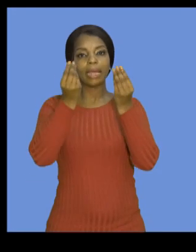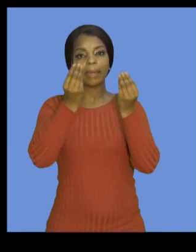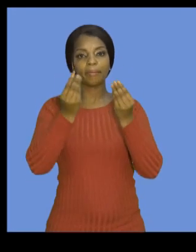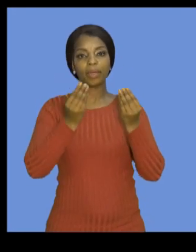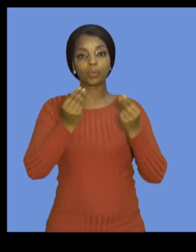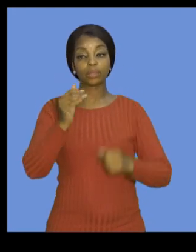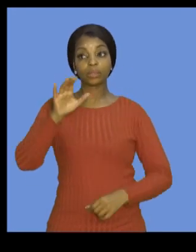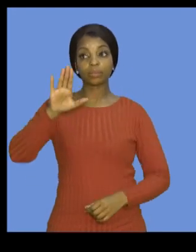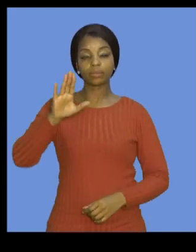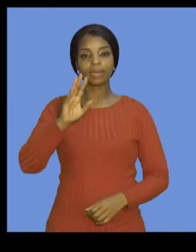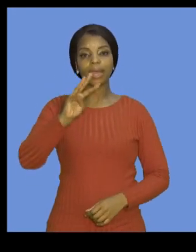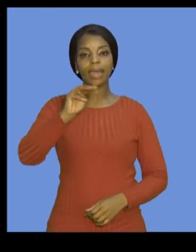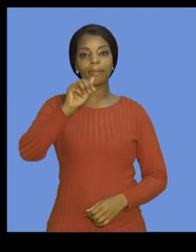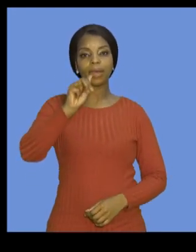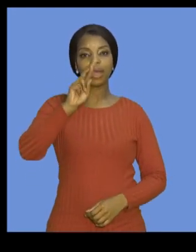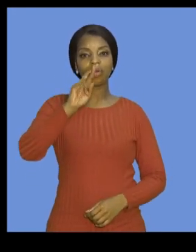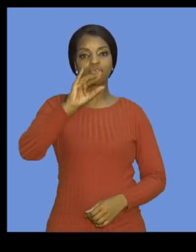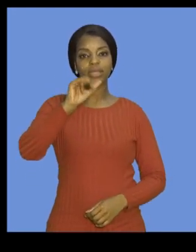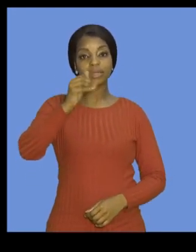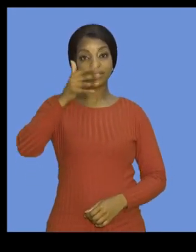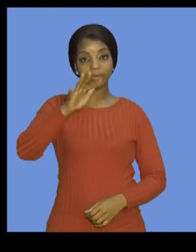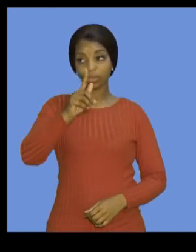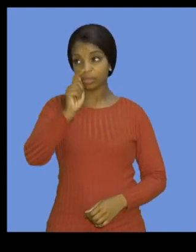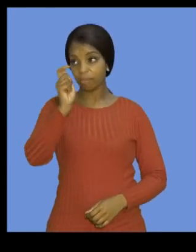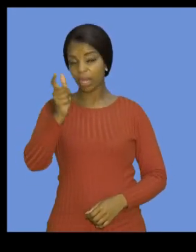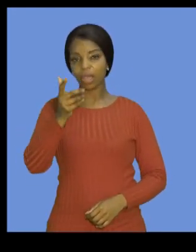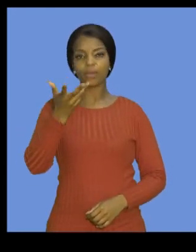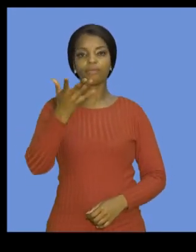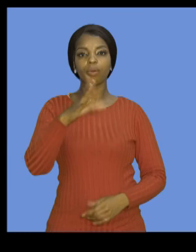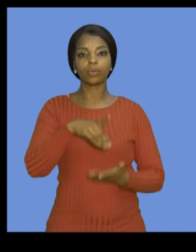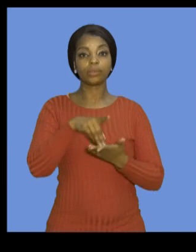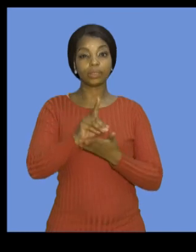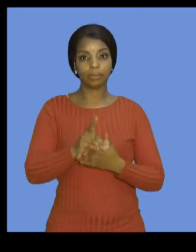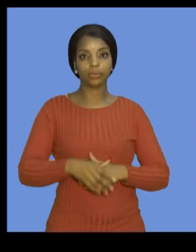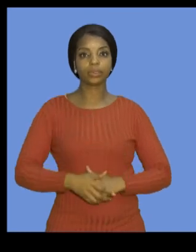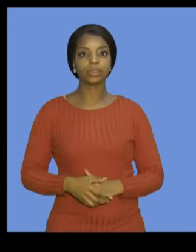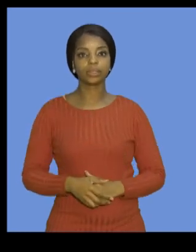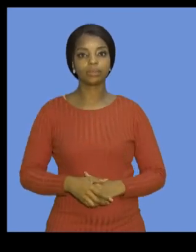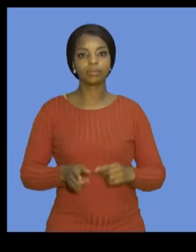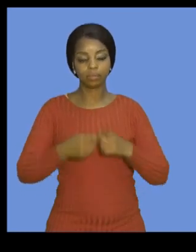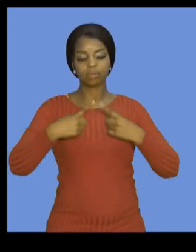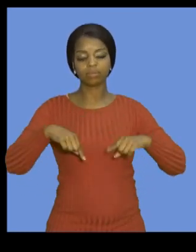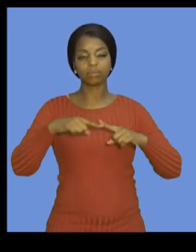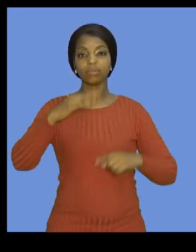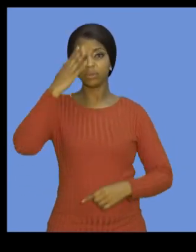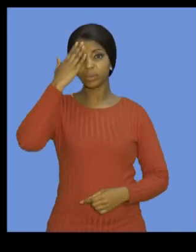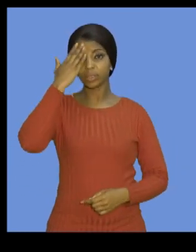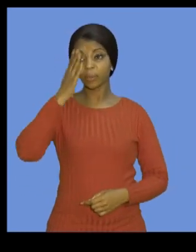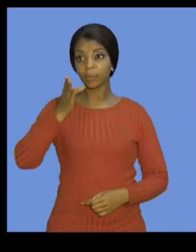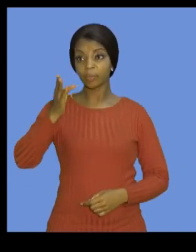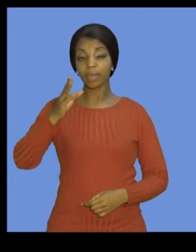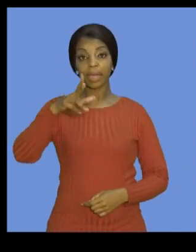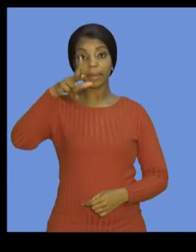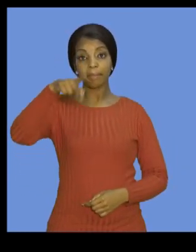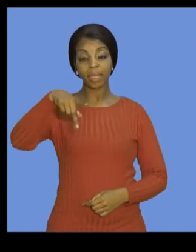that Maria actually paid in terms of her deposit. So we actually know that our P